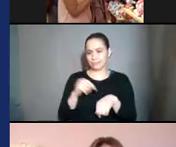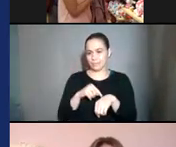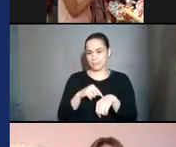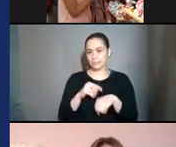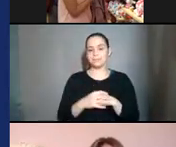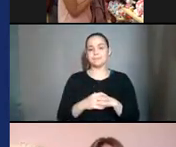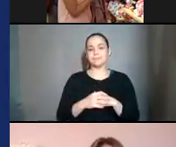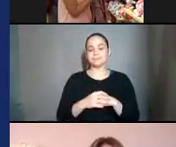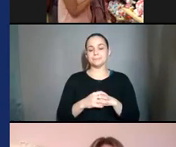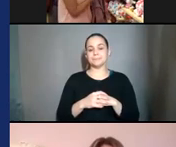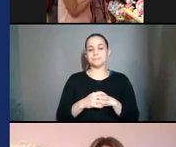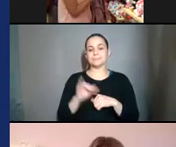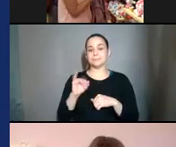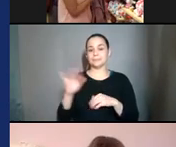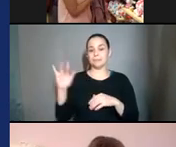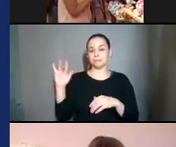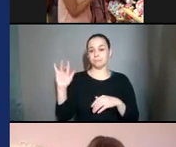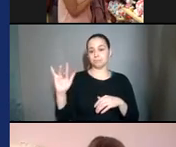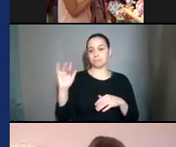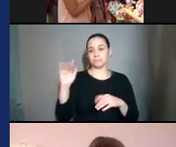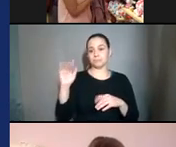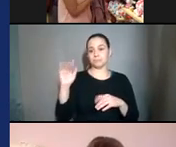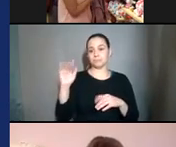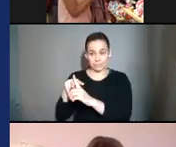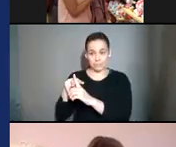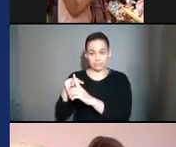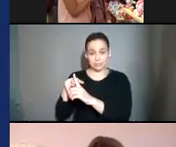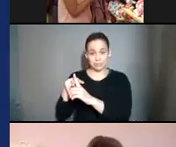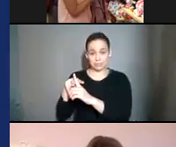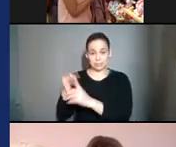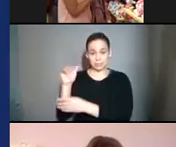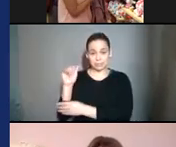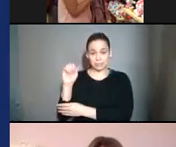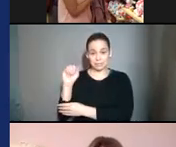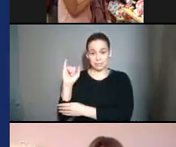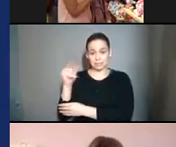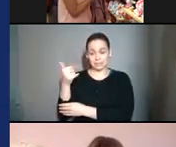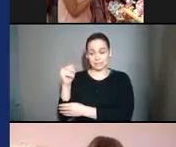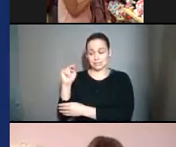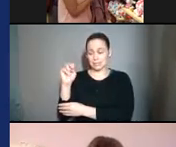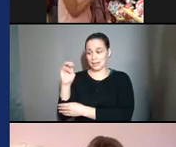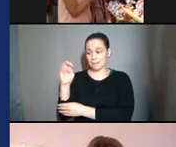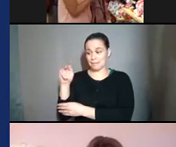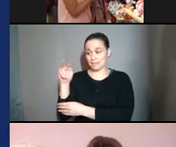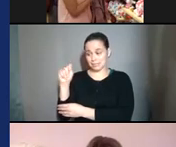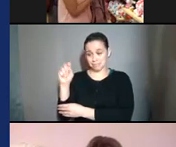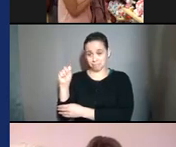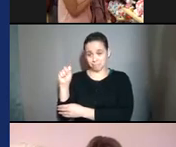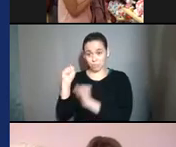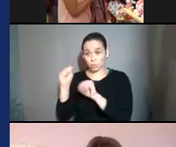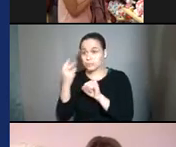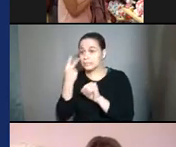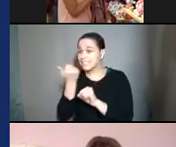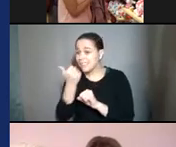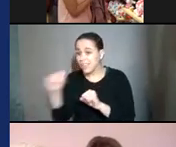If you click on the Assignments tab, you will see any assignments your child's teacher has given